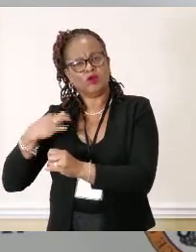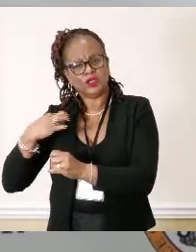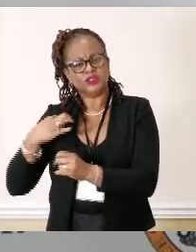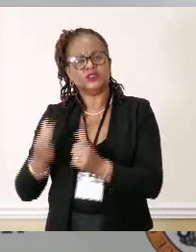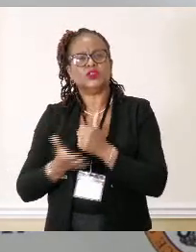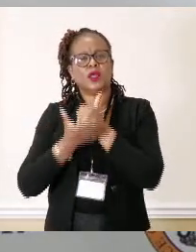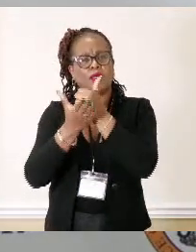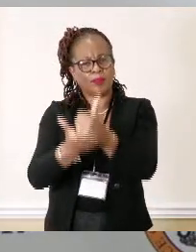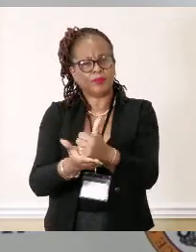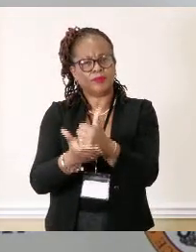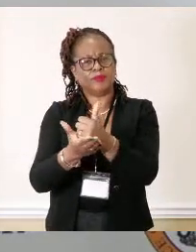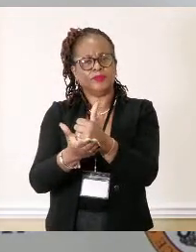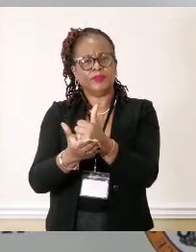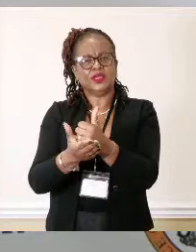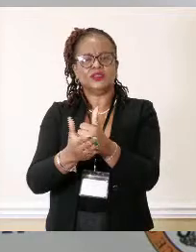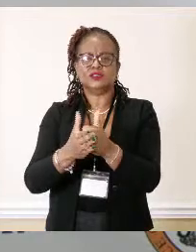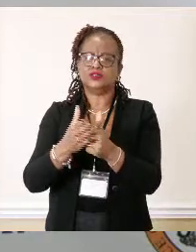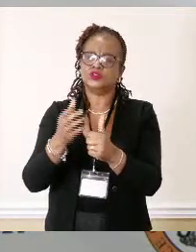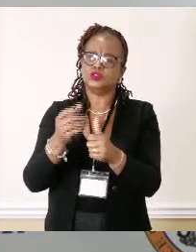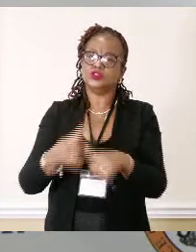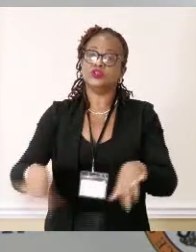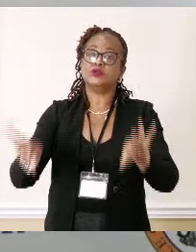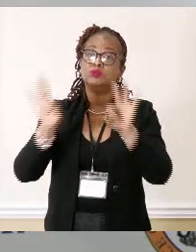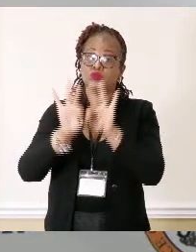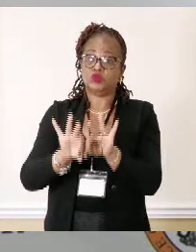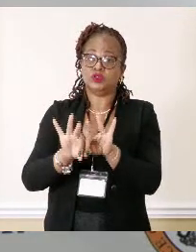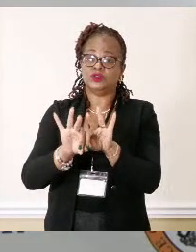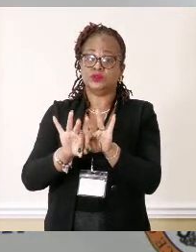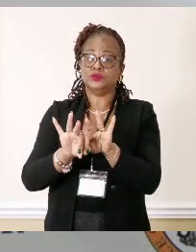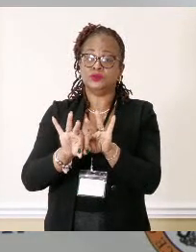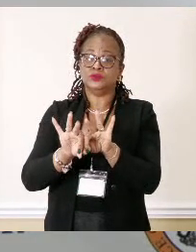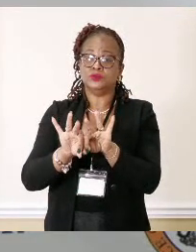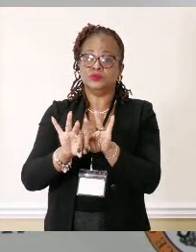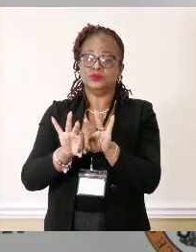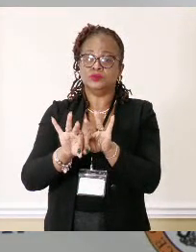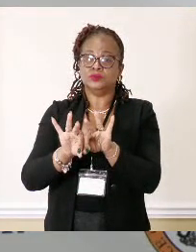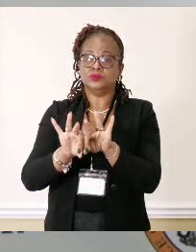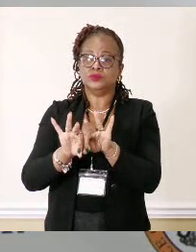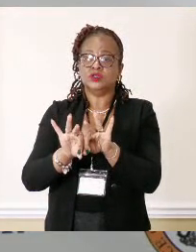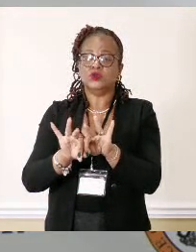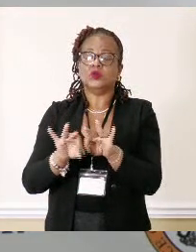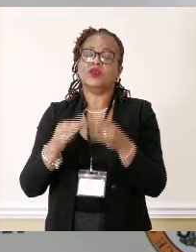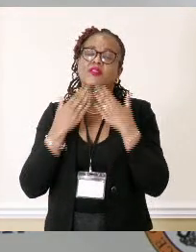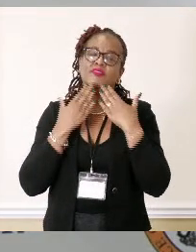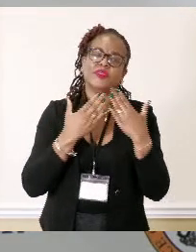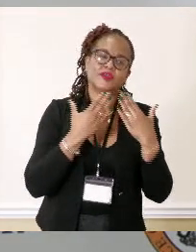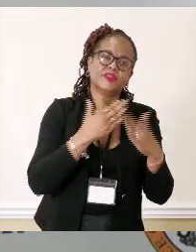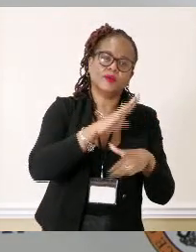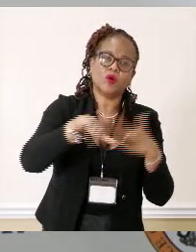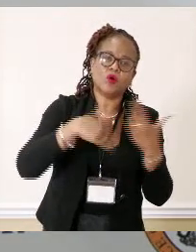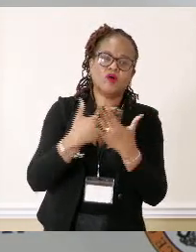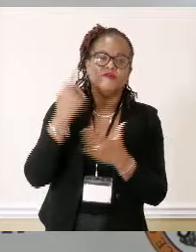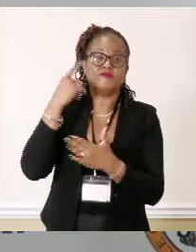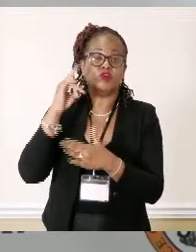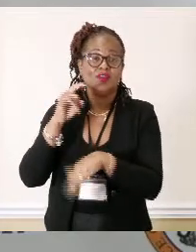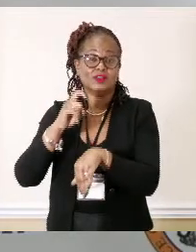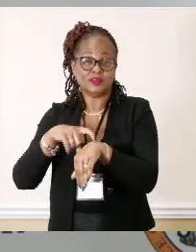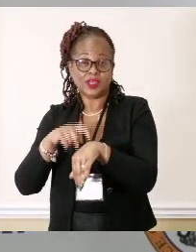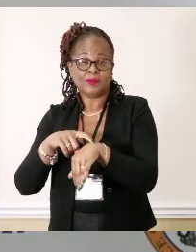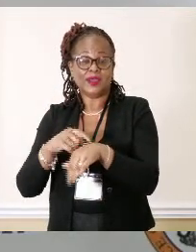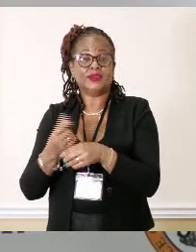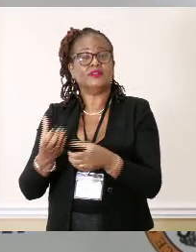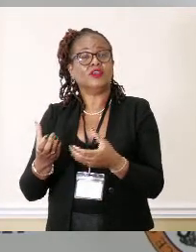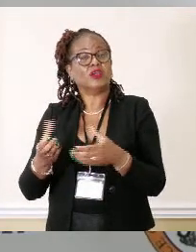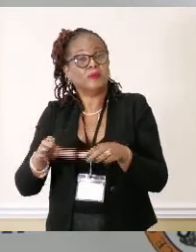this critical national initiative. We sincerely thank them for their time and